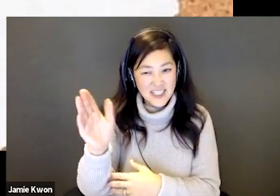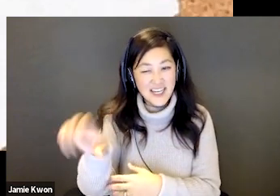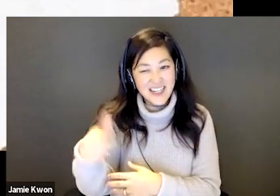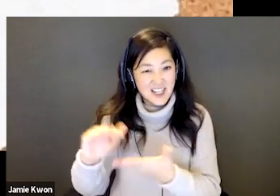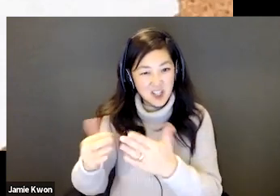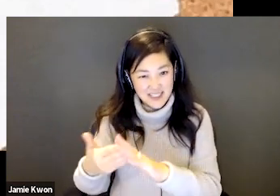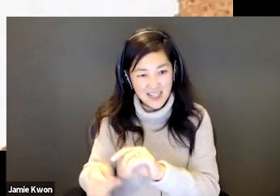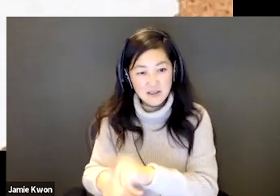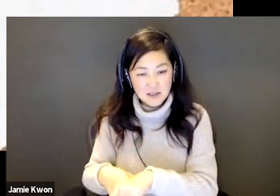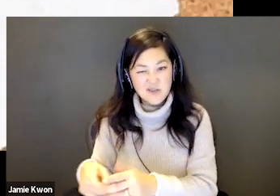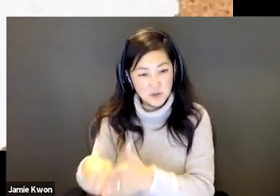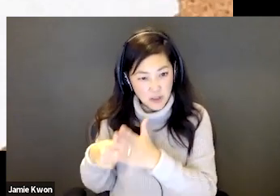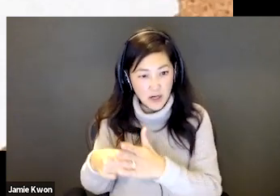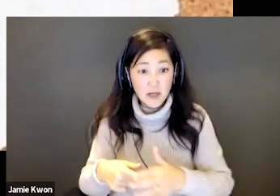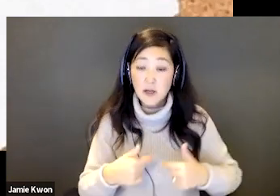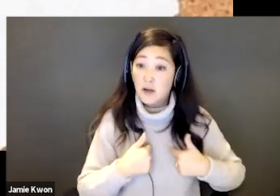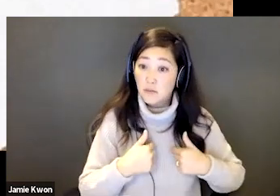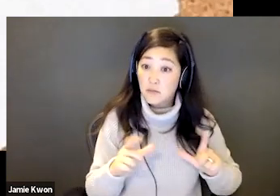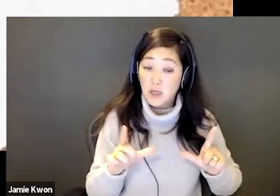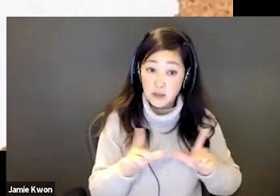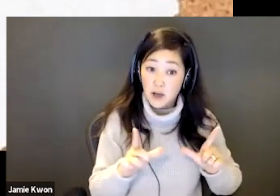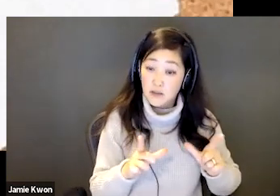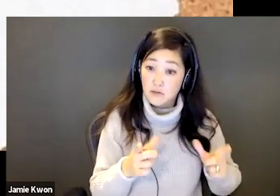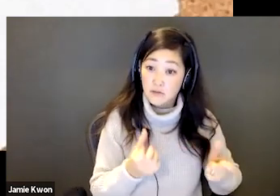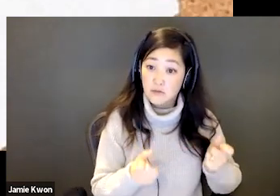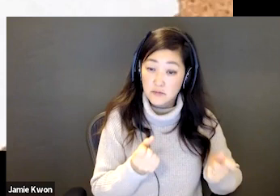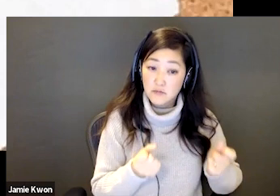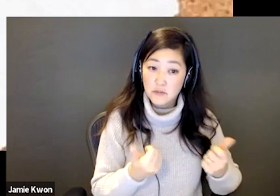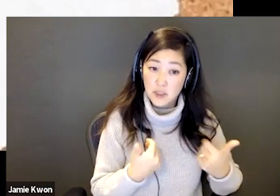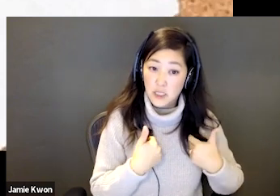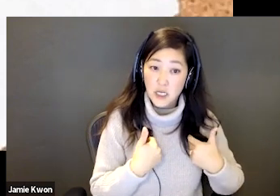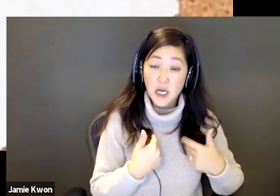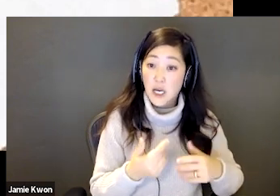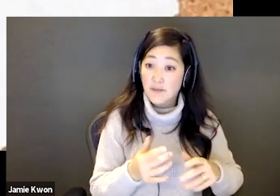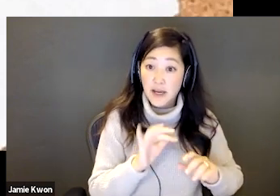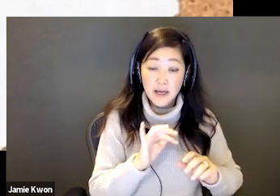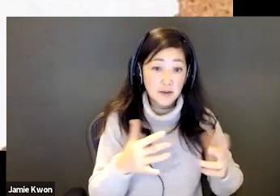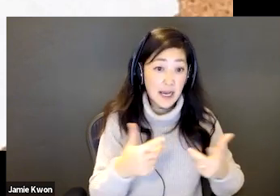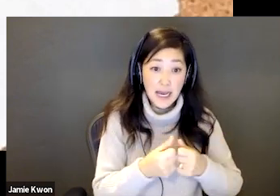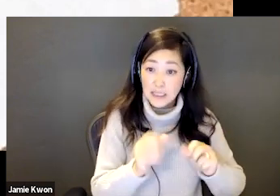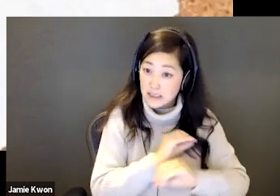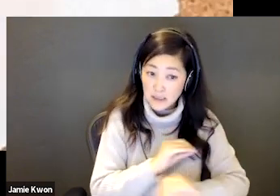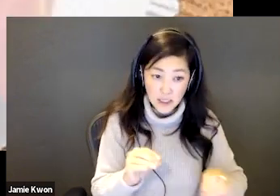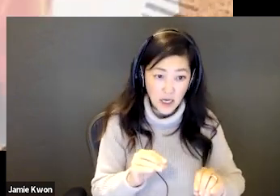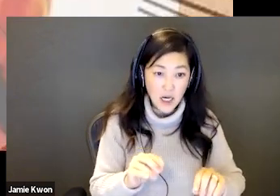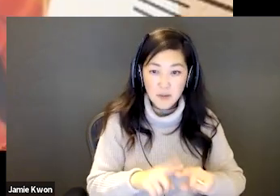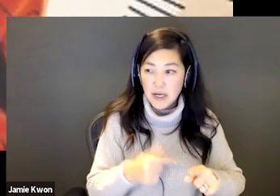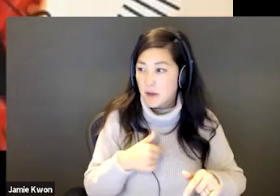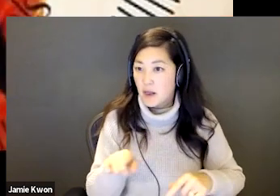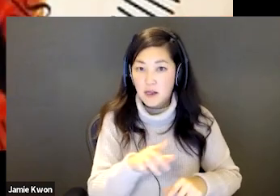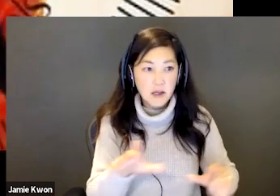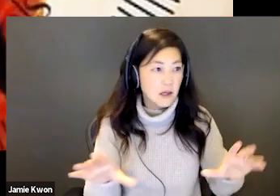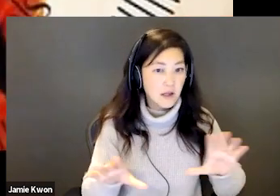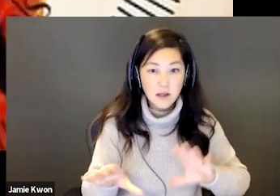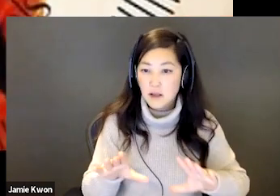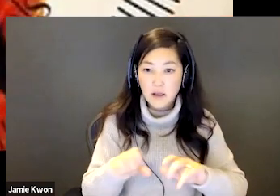licensed accident-free driver, but have no sense of direction. I can get lost almost